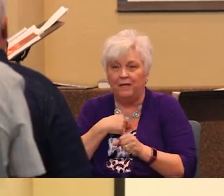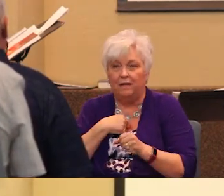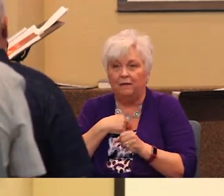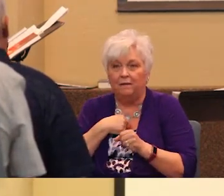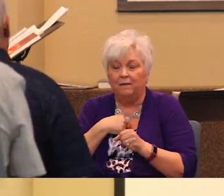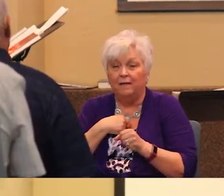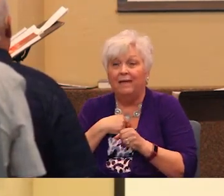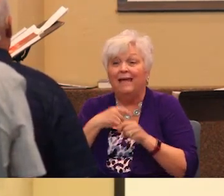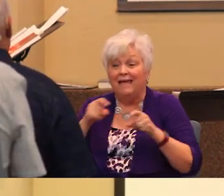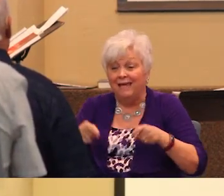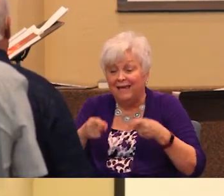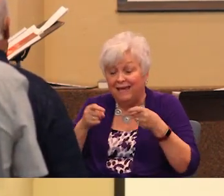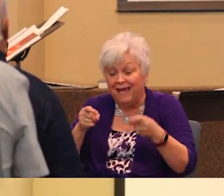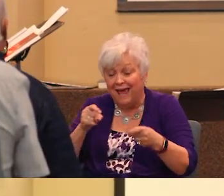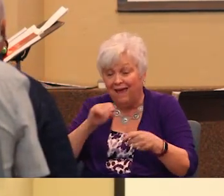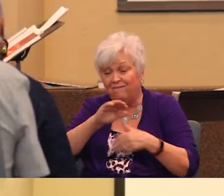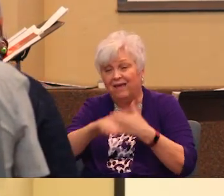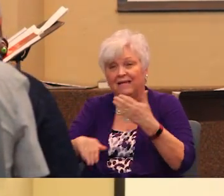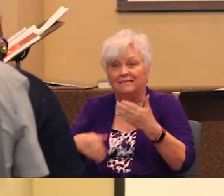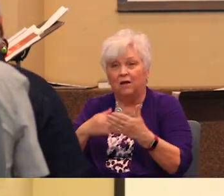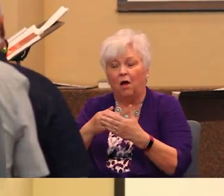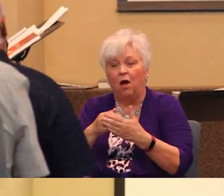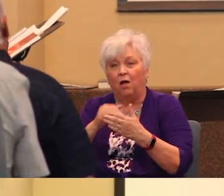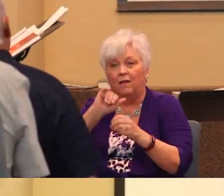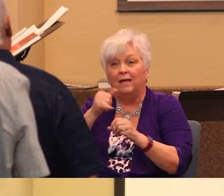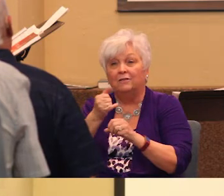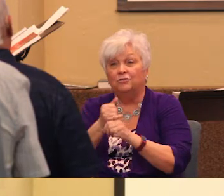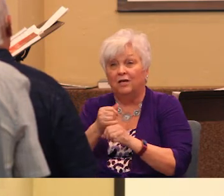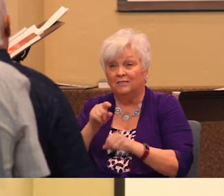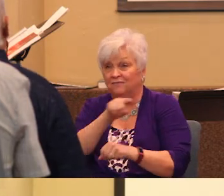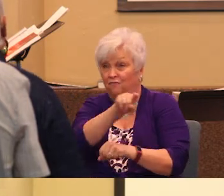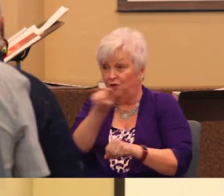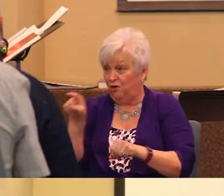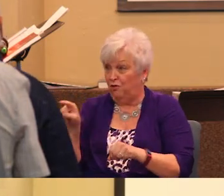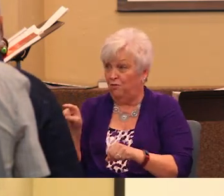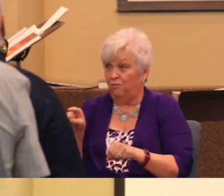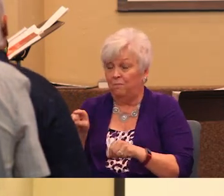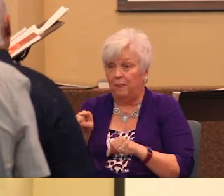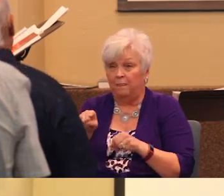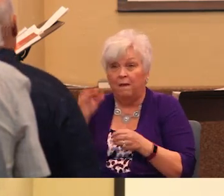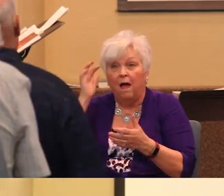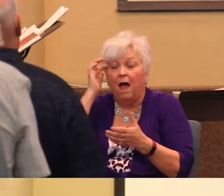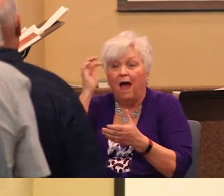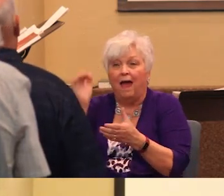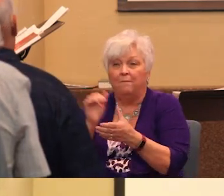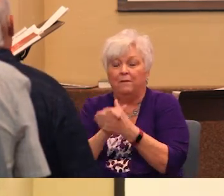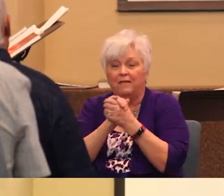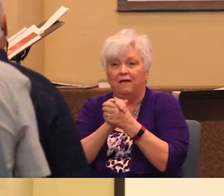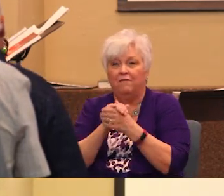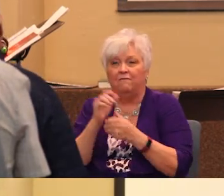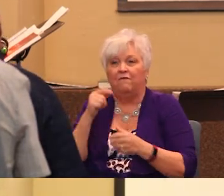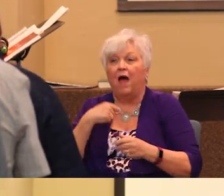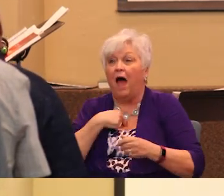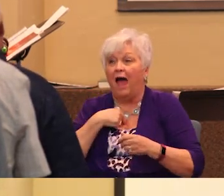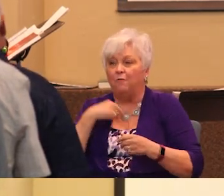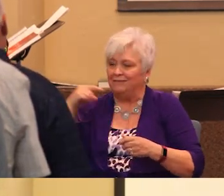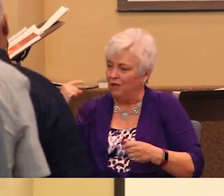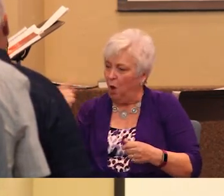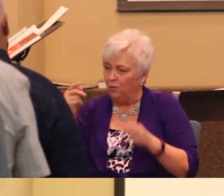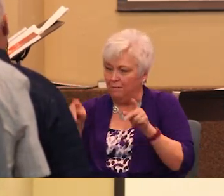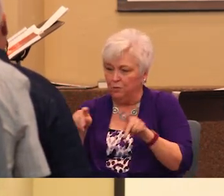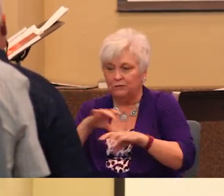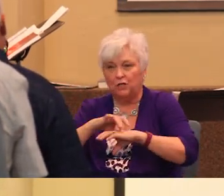did. He gave his all just for you. I believe that if I was the only person on